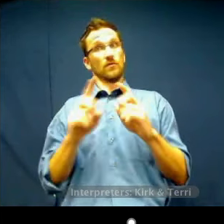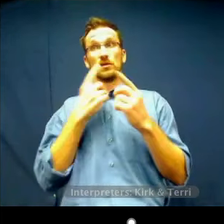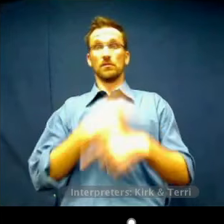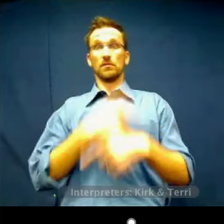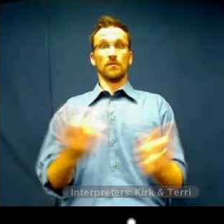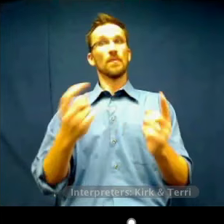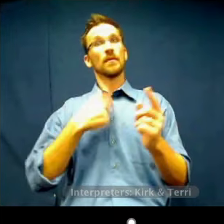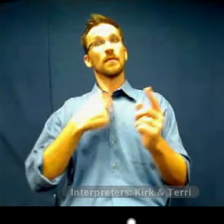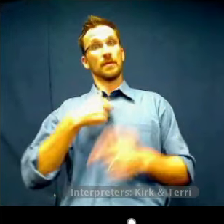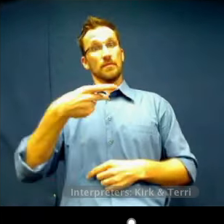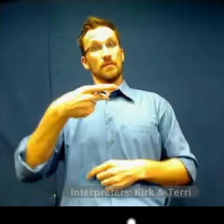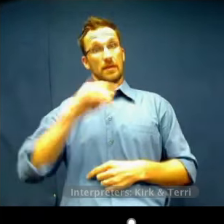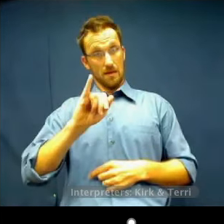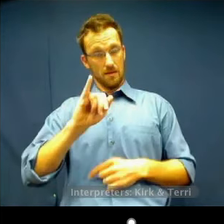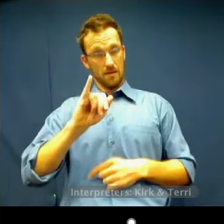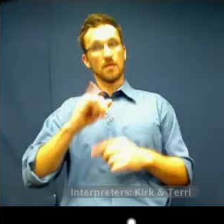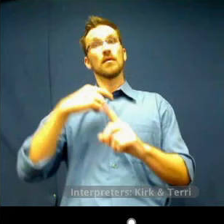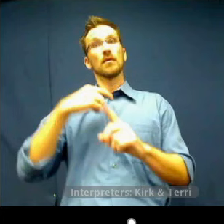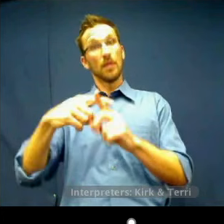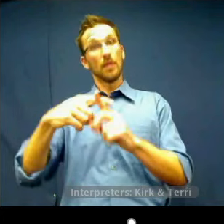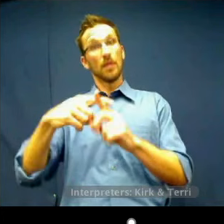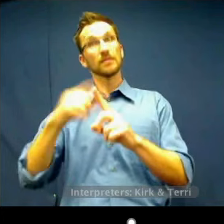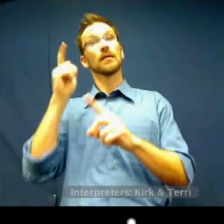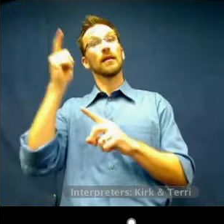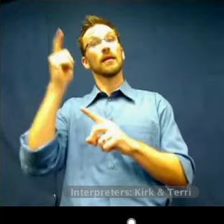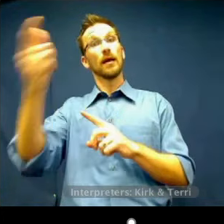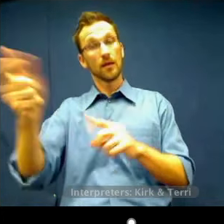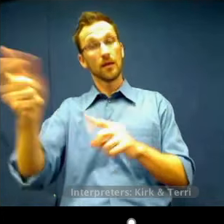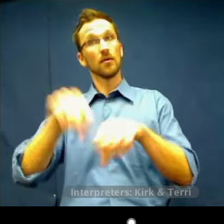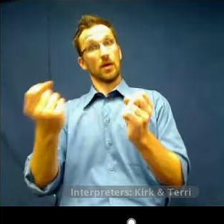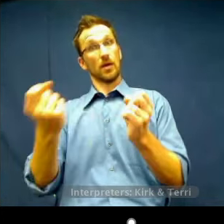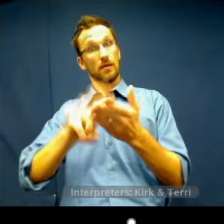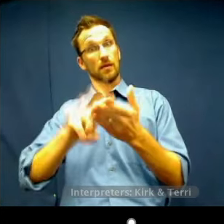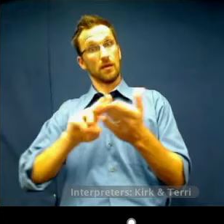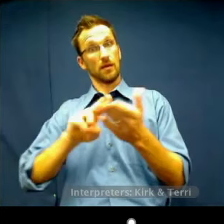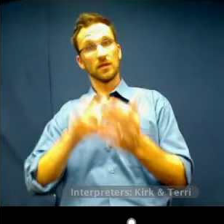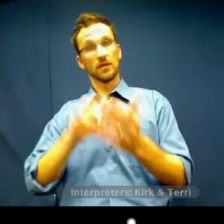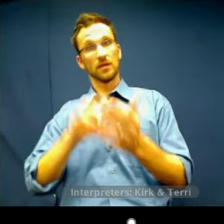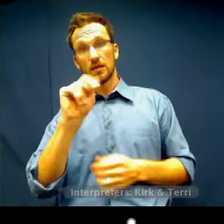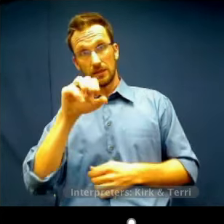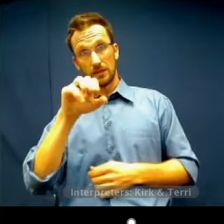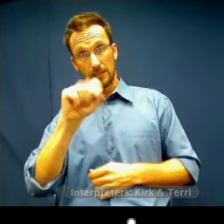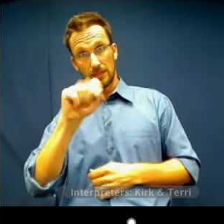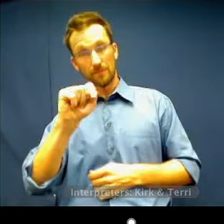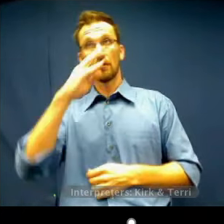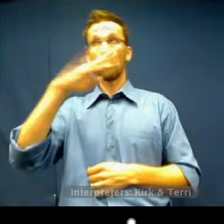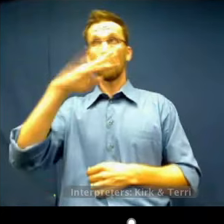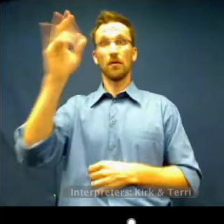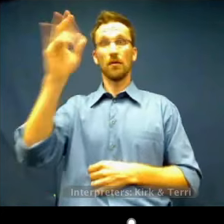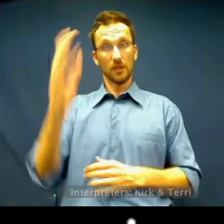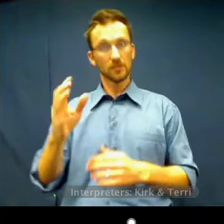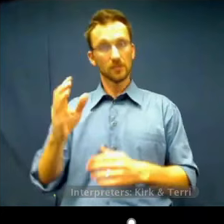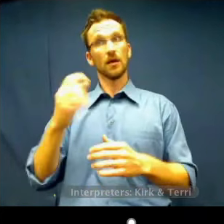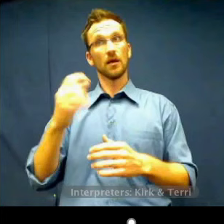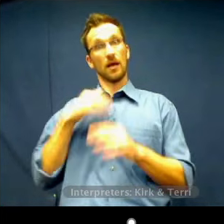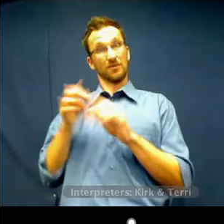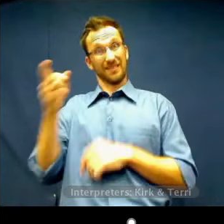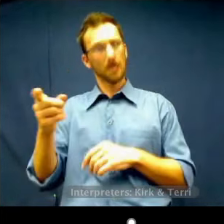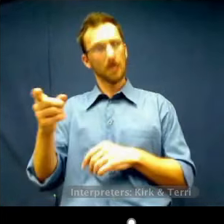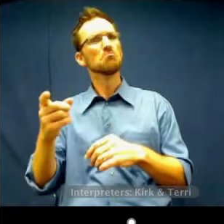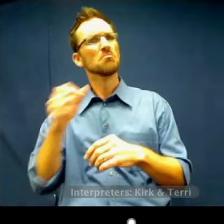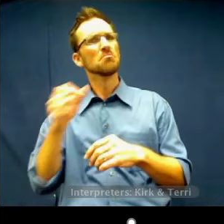interpreter for the contempt case, then technically there's not a conflict of interest. There may be a perceived conflict